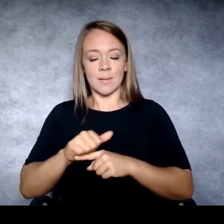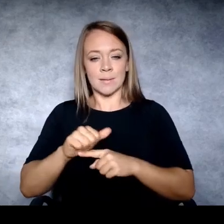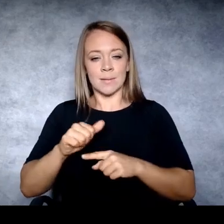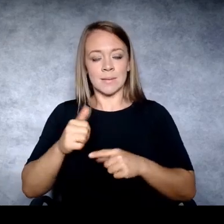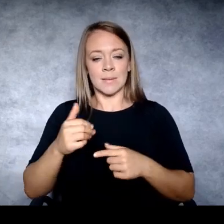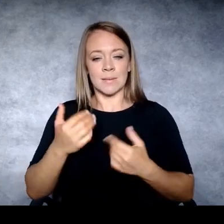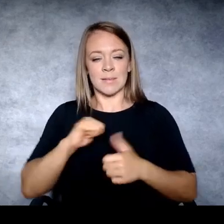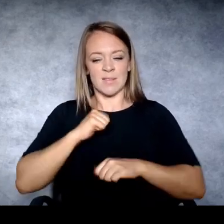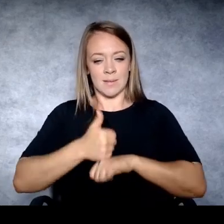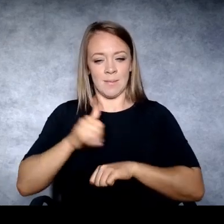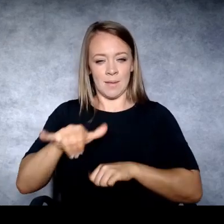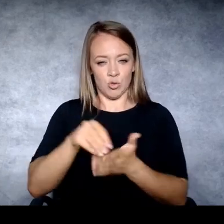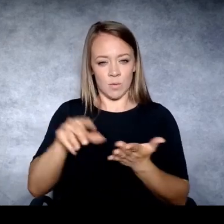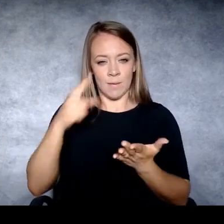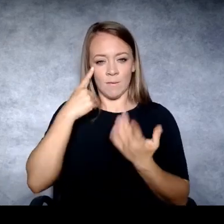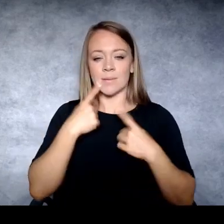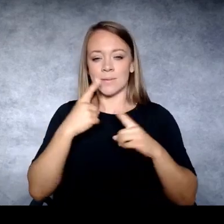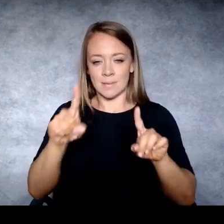success.